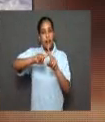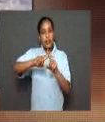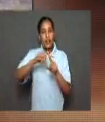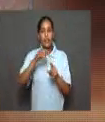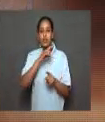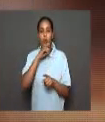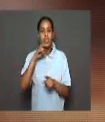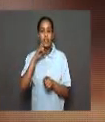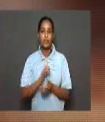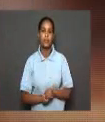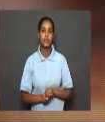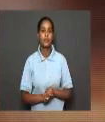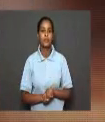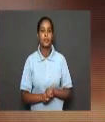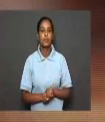solid.